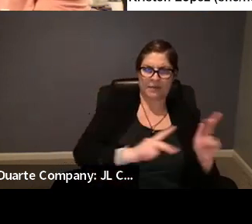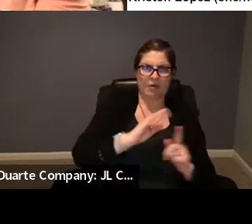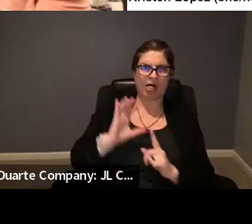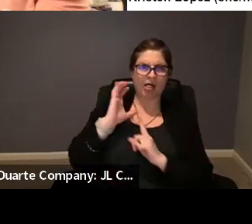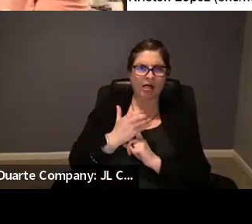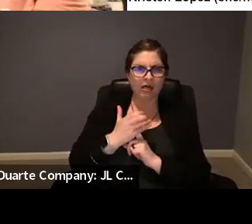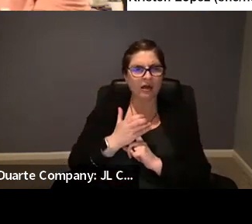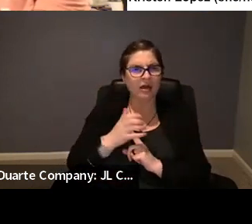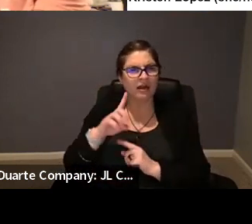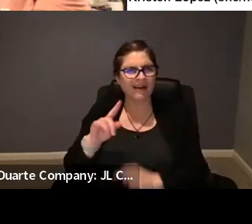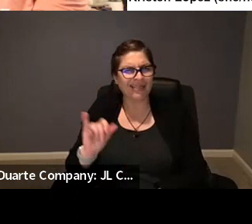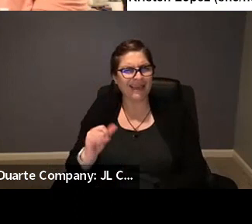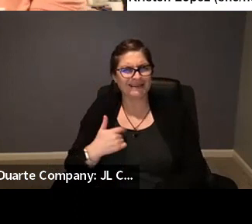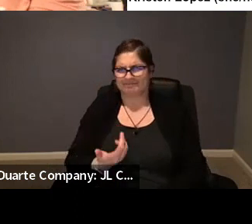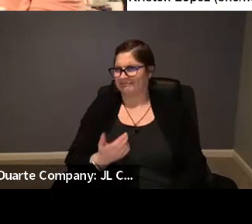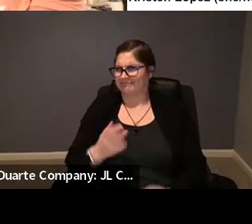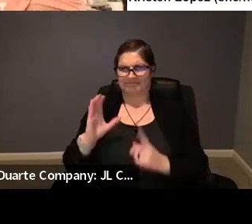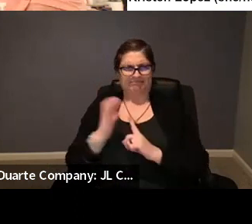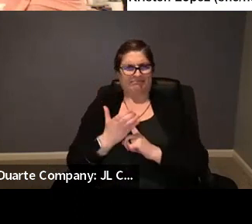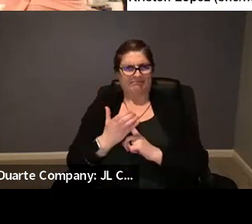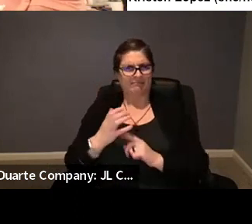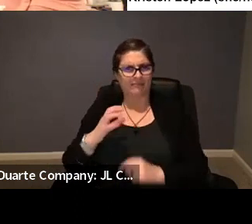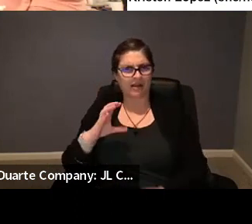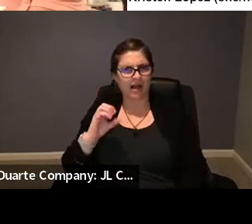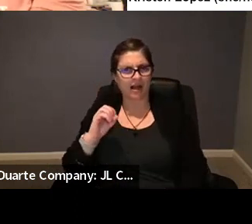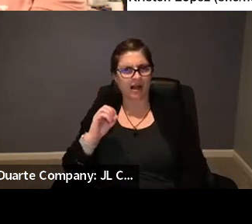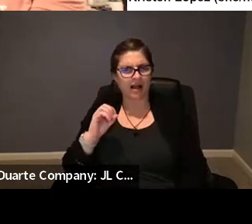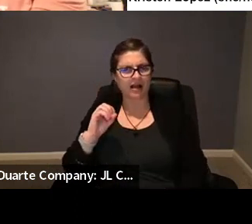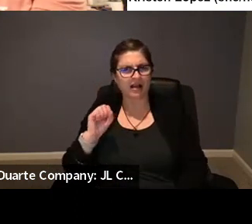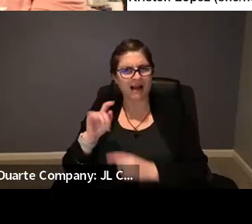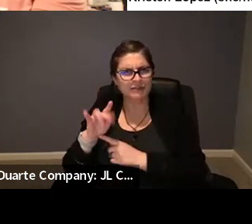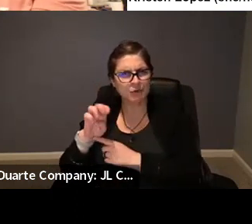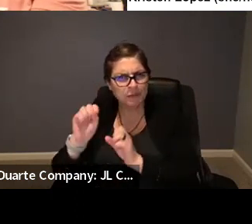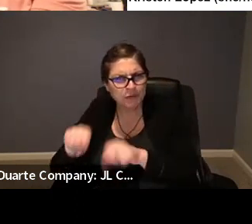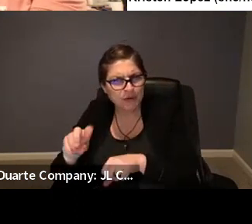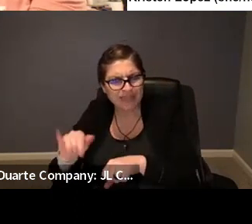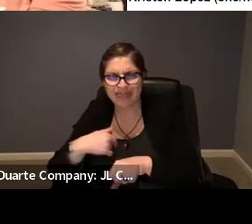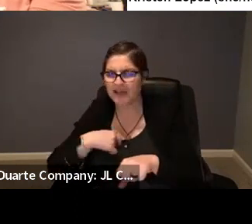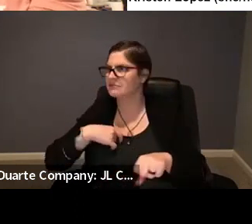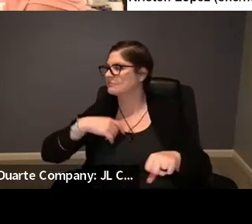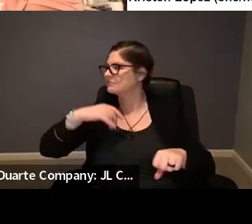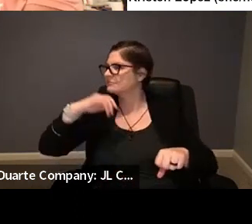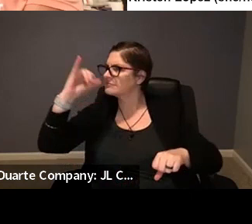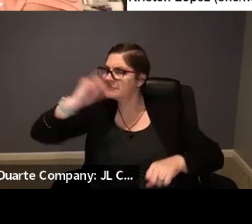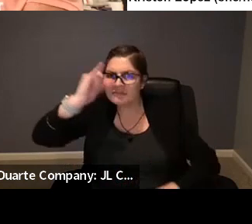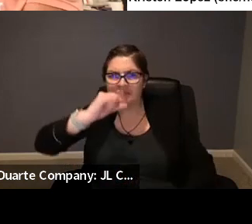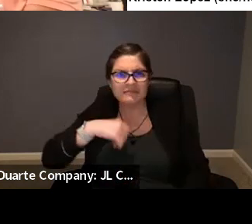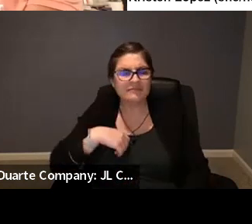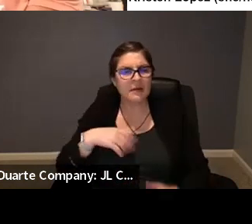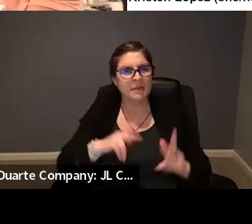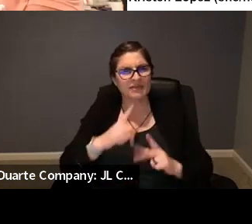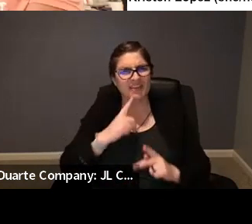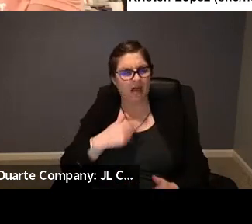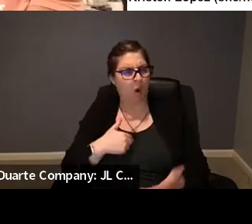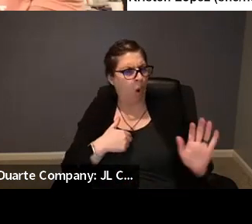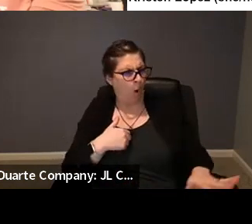it's a costume and it's OK. And like, it's just so wild to me. And then you have these folks who are like, are you saying